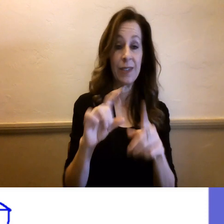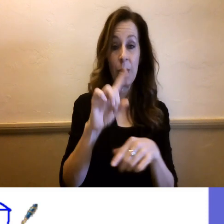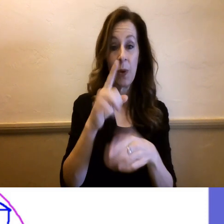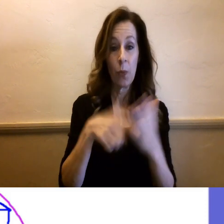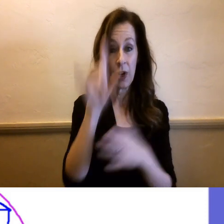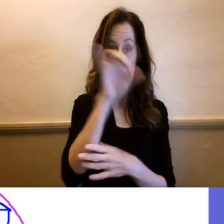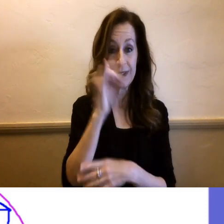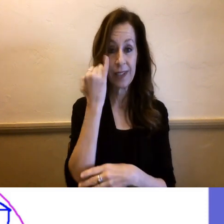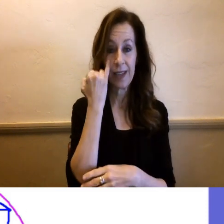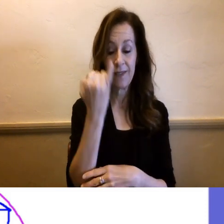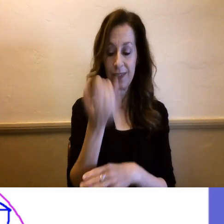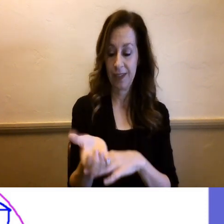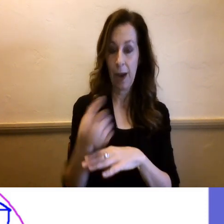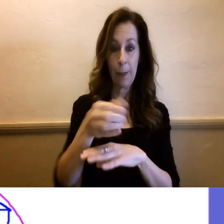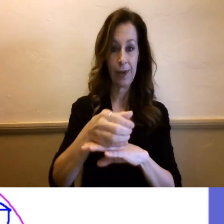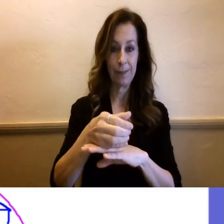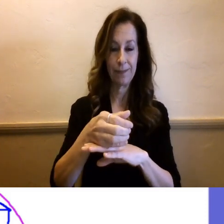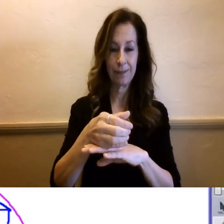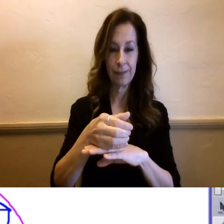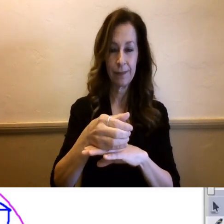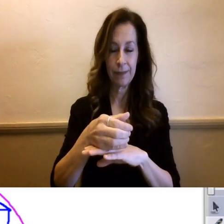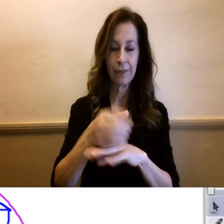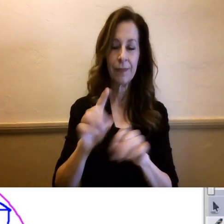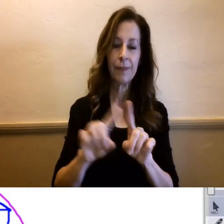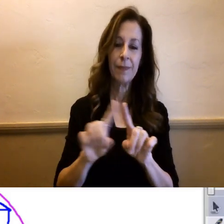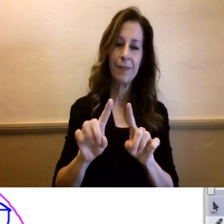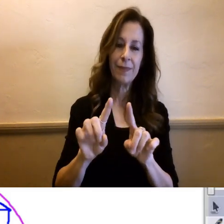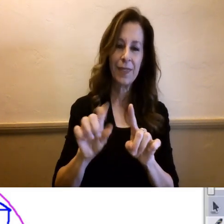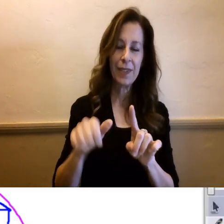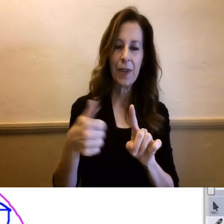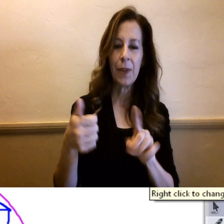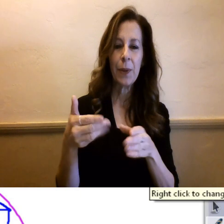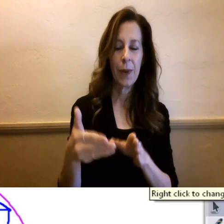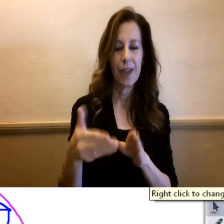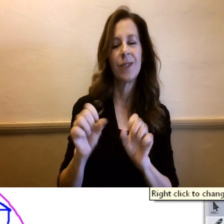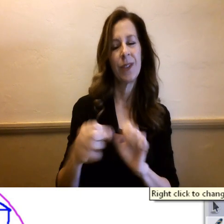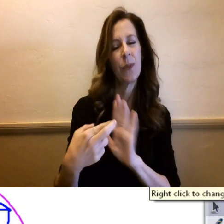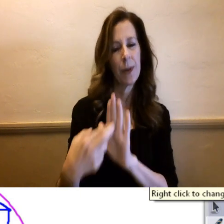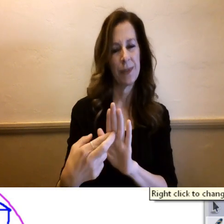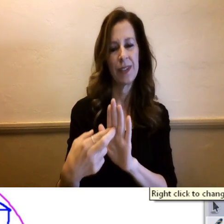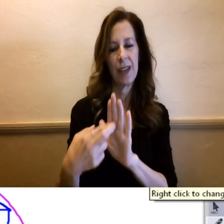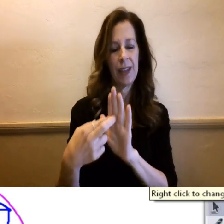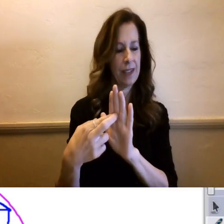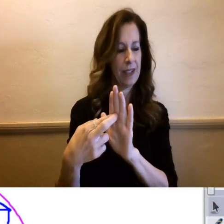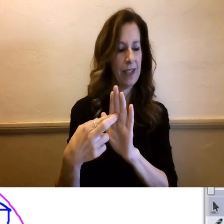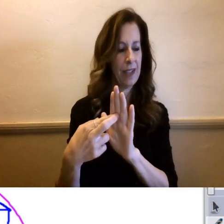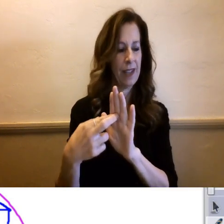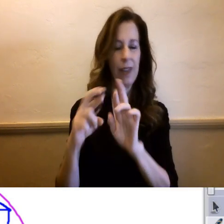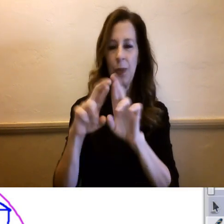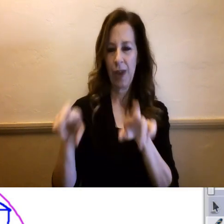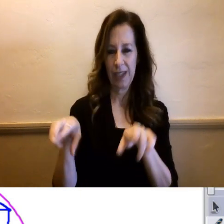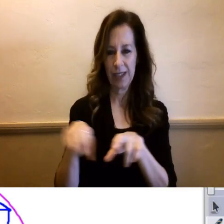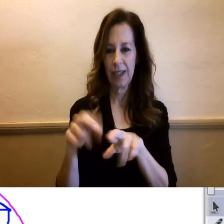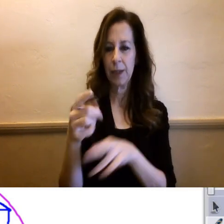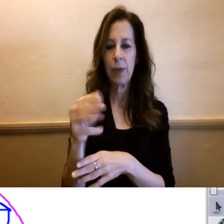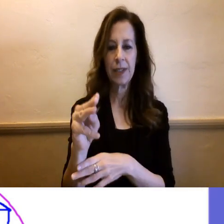in its upright position, but there's other ways that these triangular prisms can be represented to you, just like this